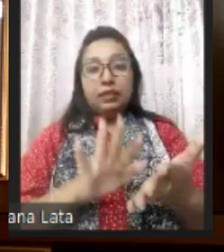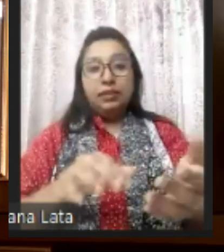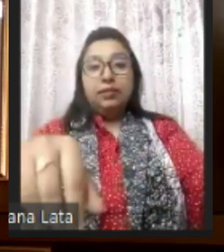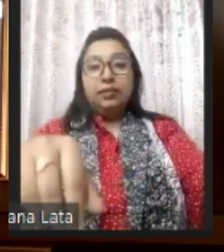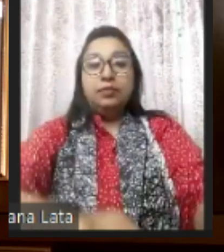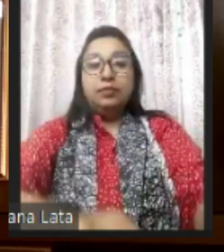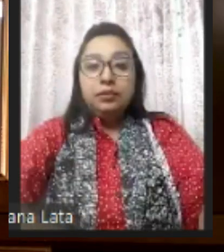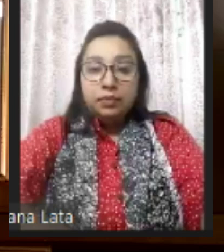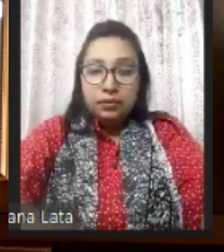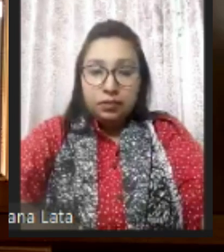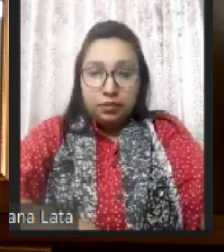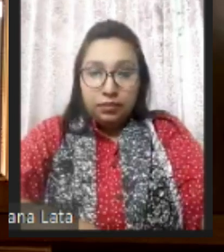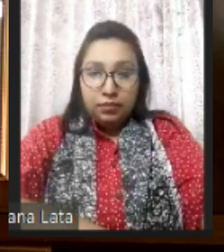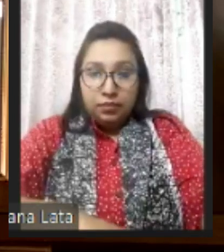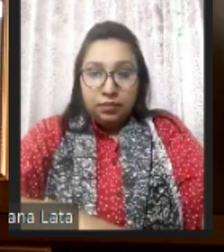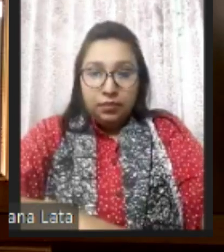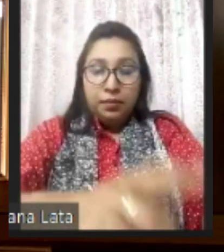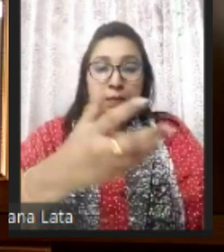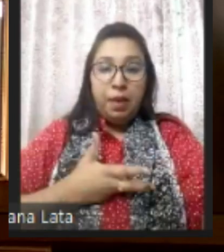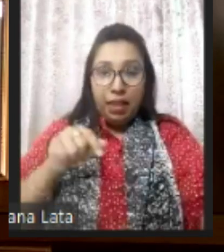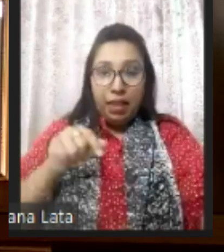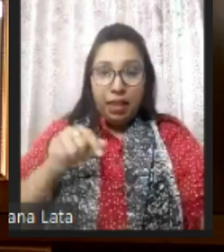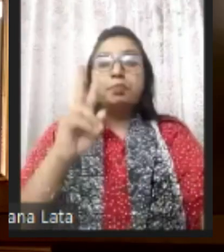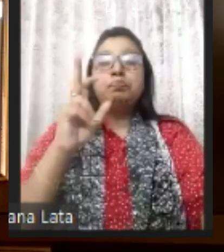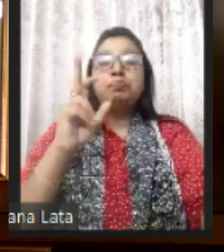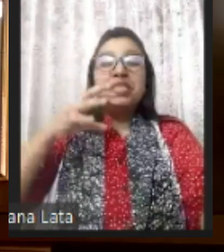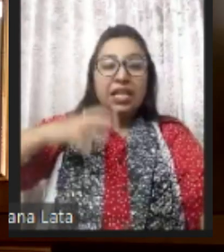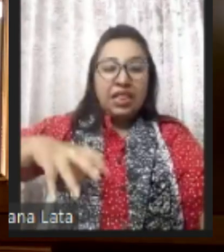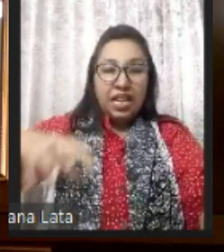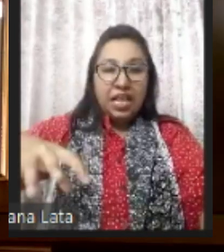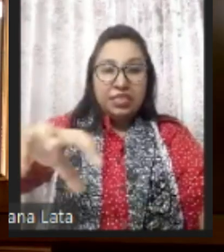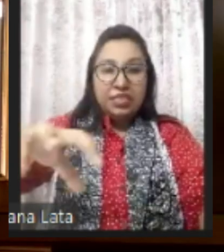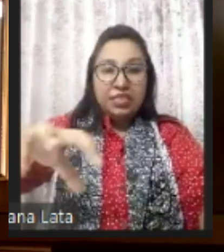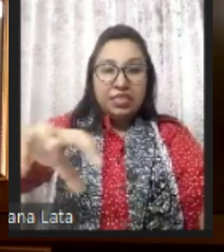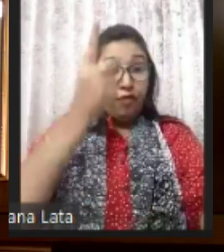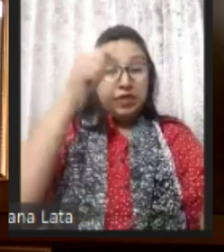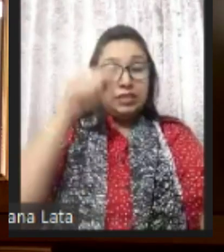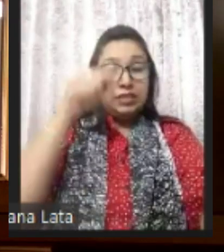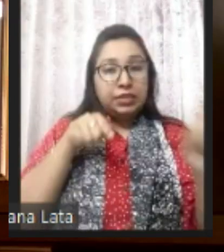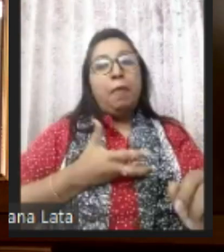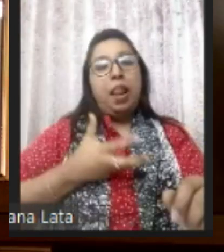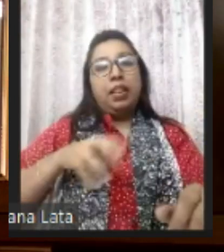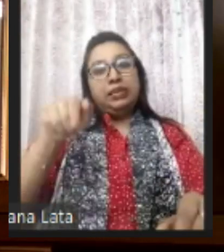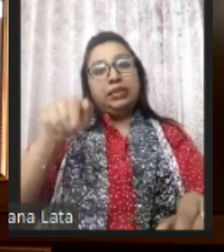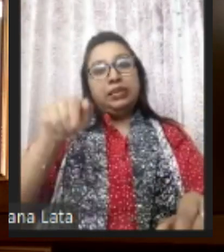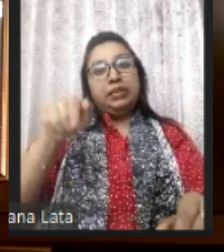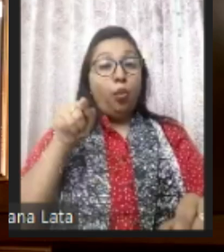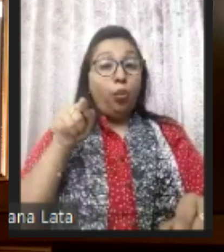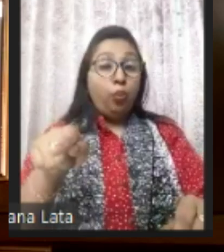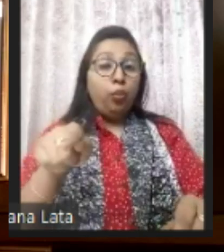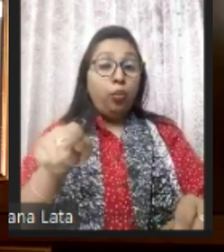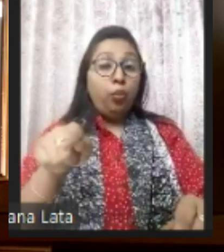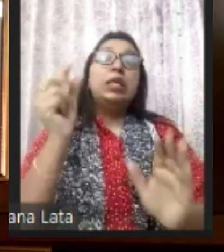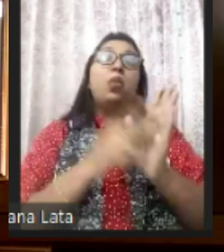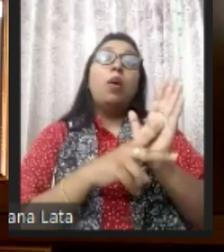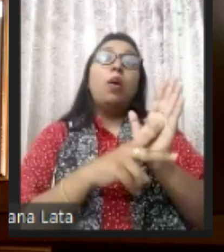the first 20 countries of the world to sign and ratify the UNCRPD.